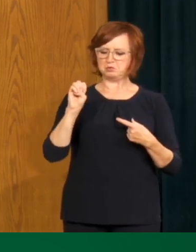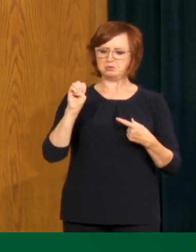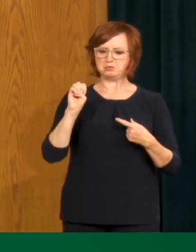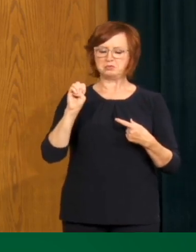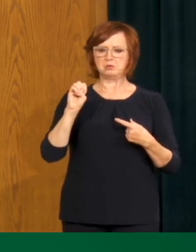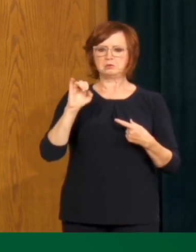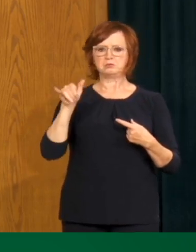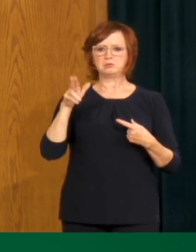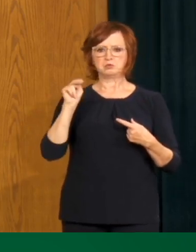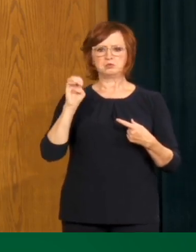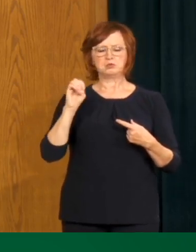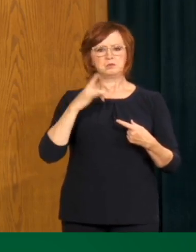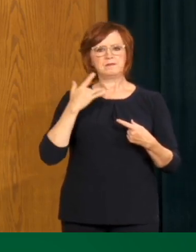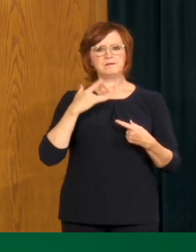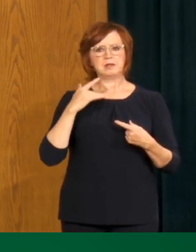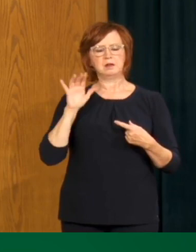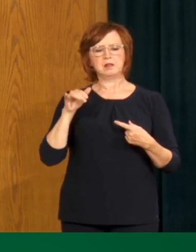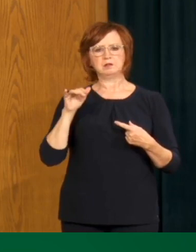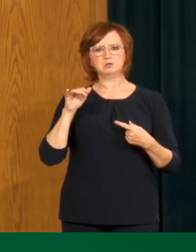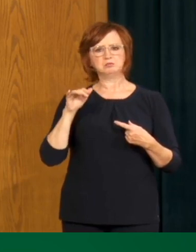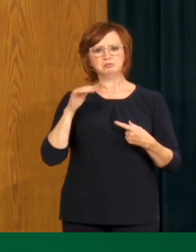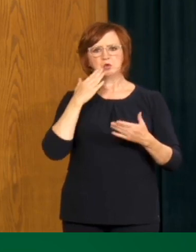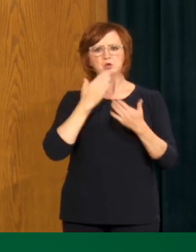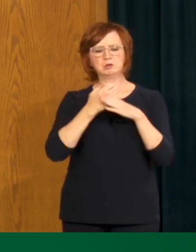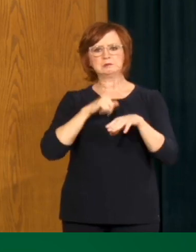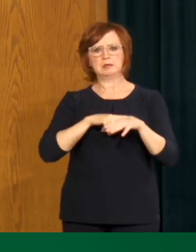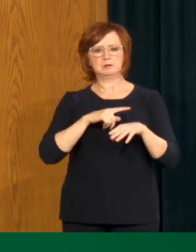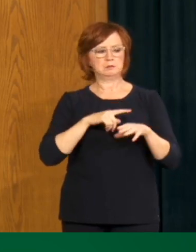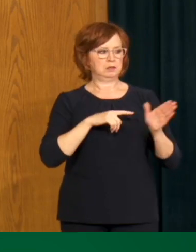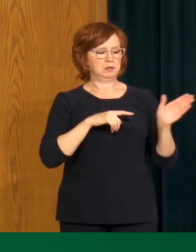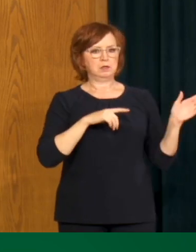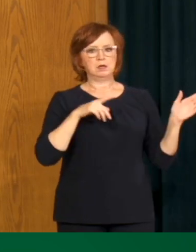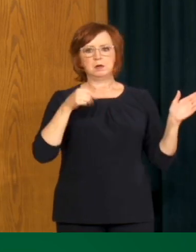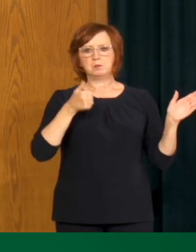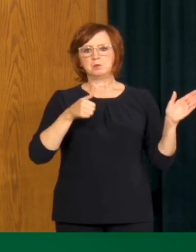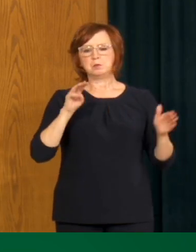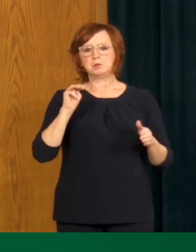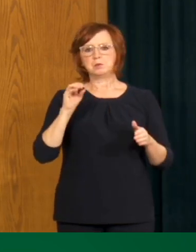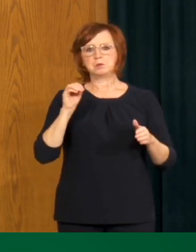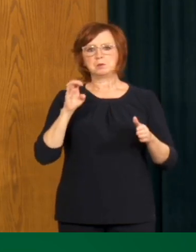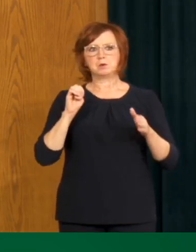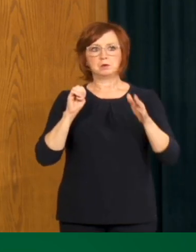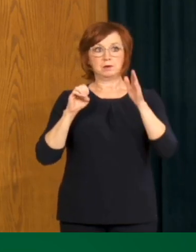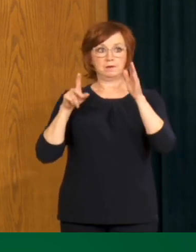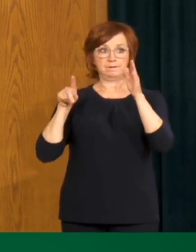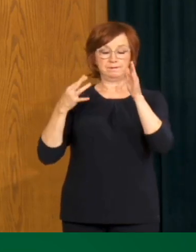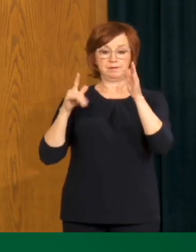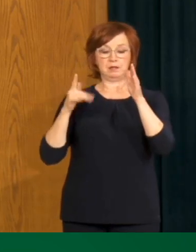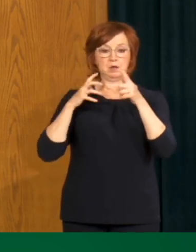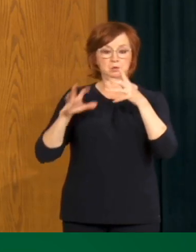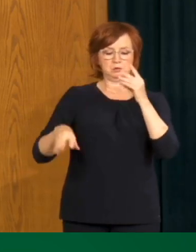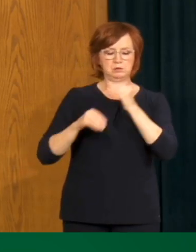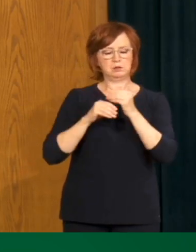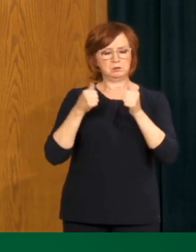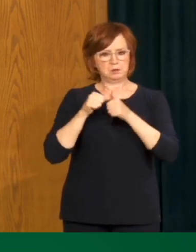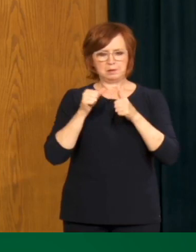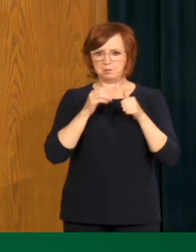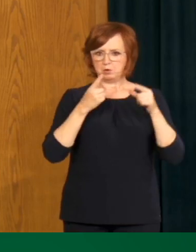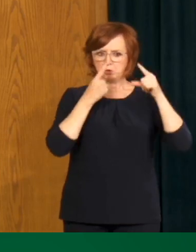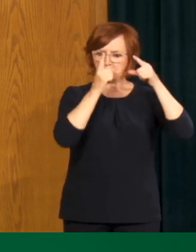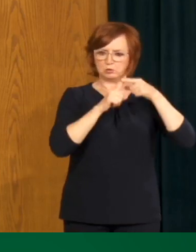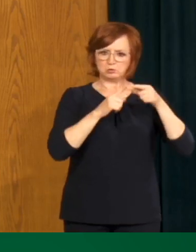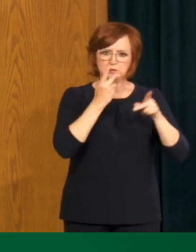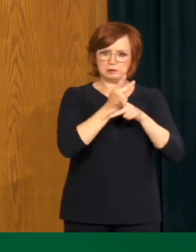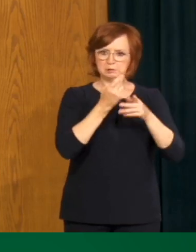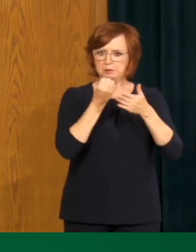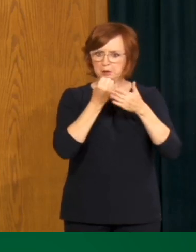to start all of this. I would just say to that, Phil, as well, it's always our goal to open up as much of the economy, the